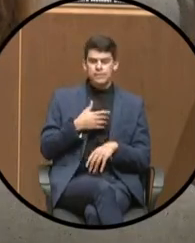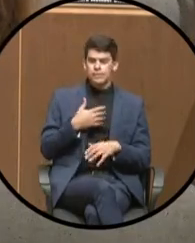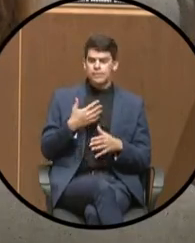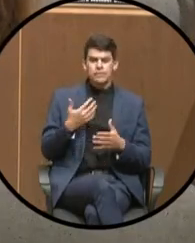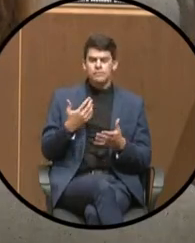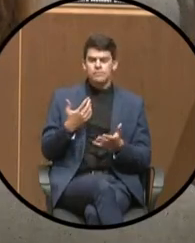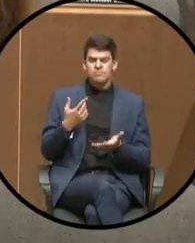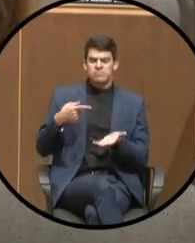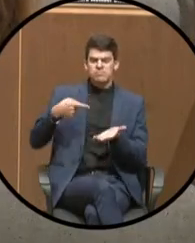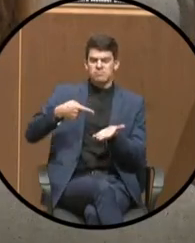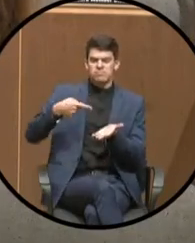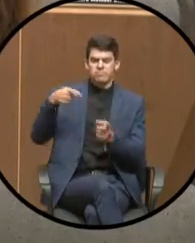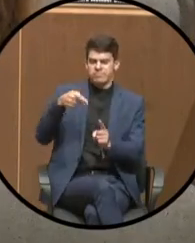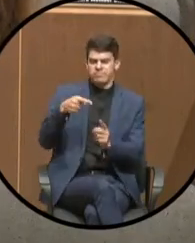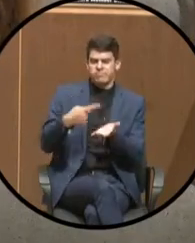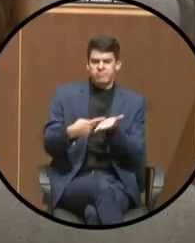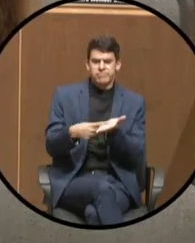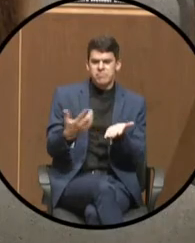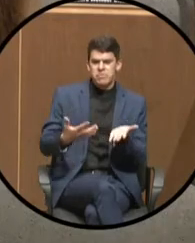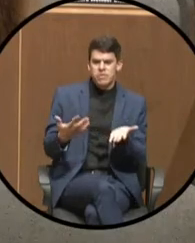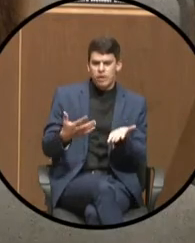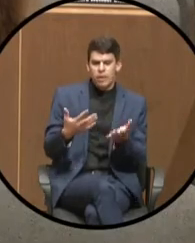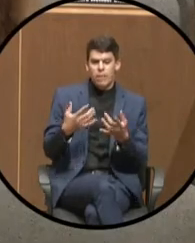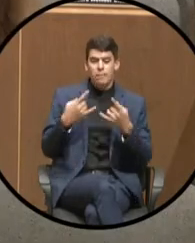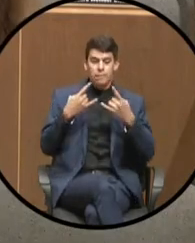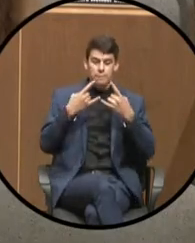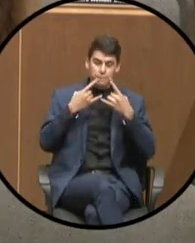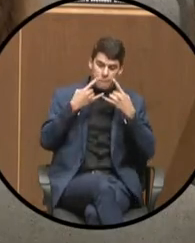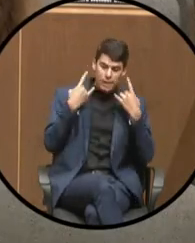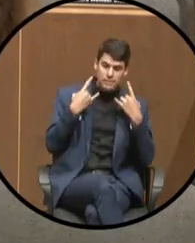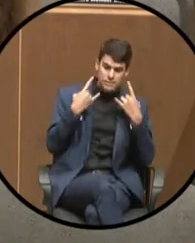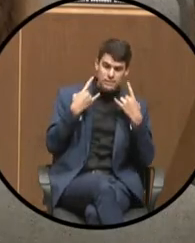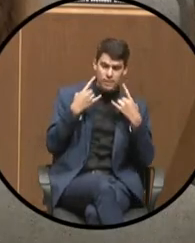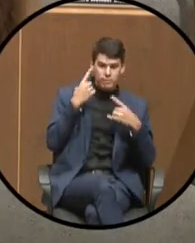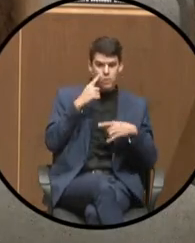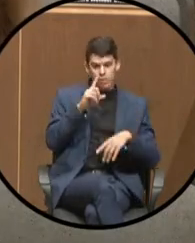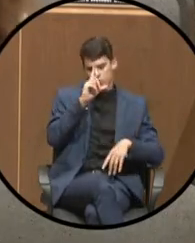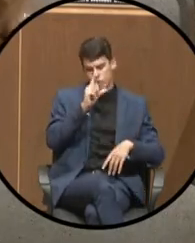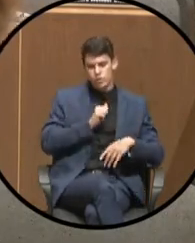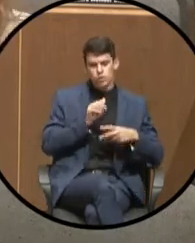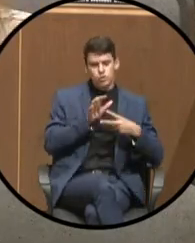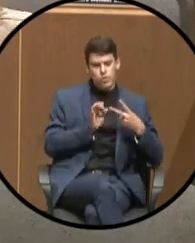to today about is basically the masks as far as choice.